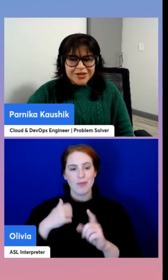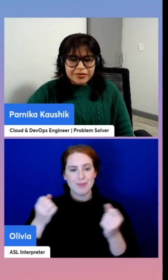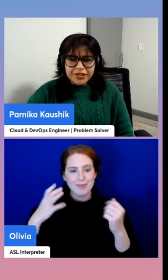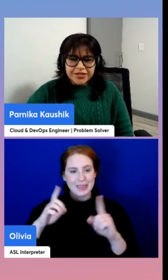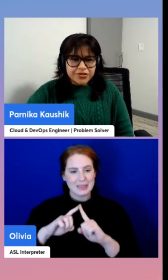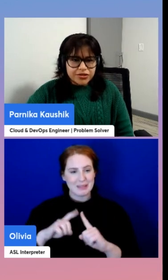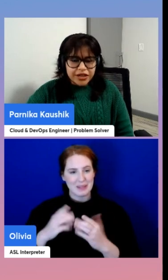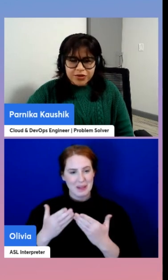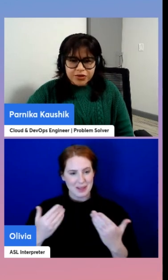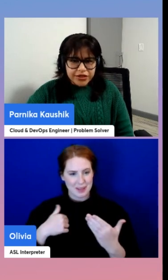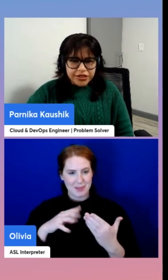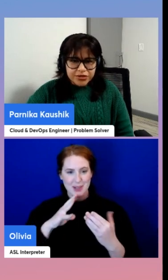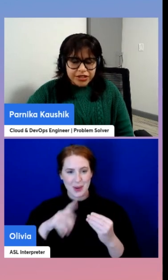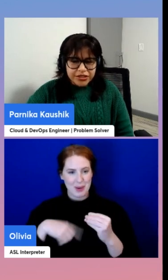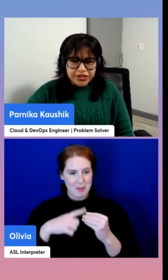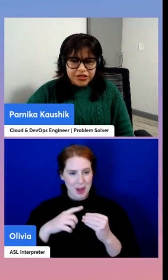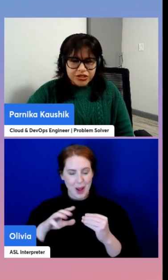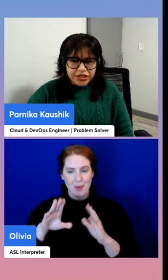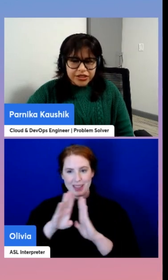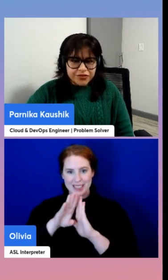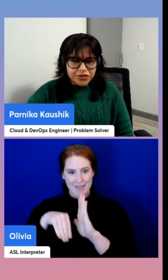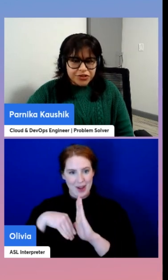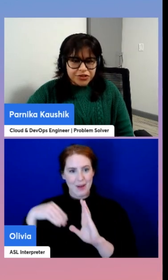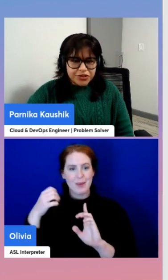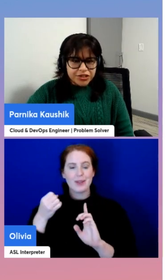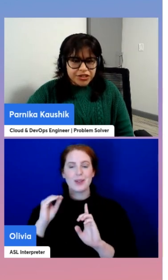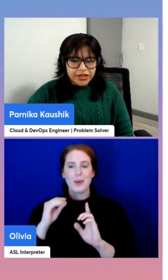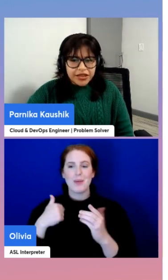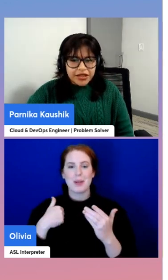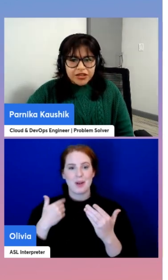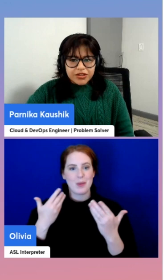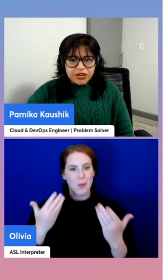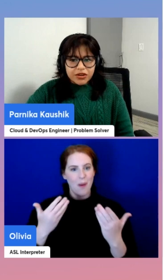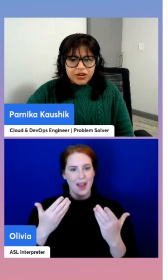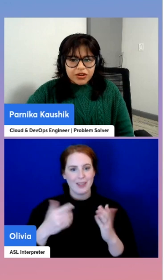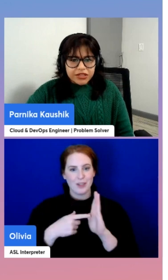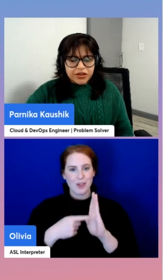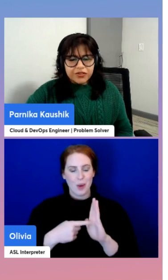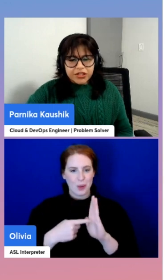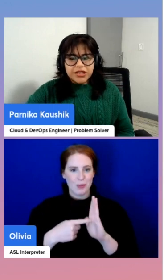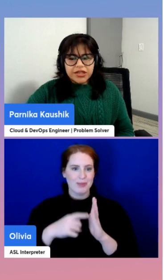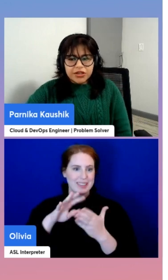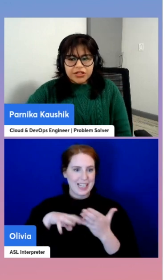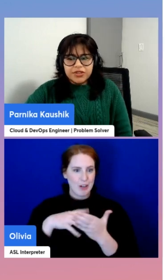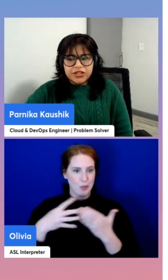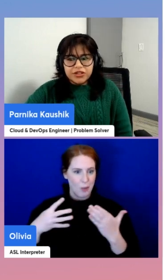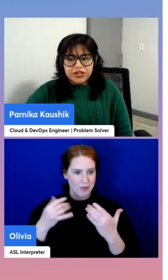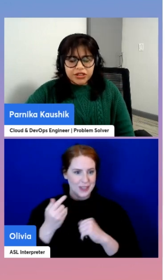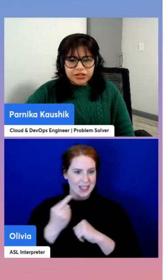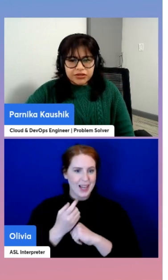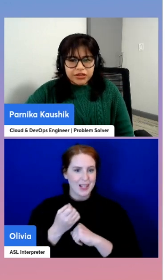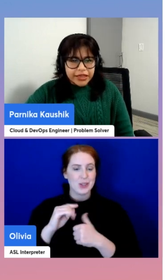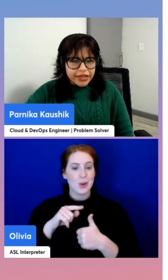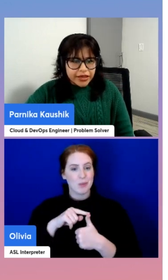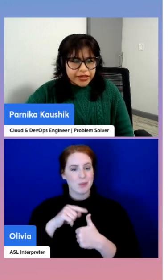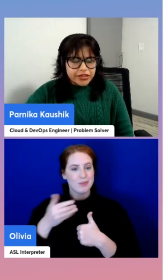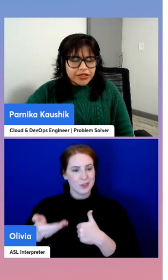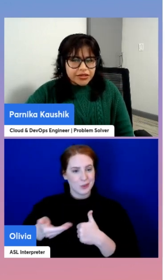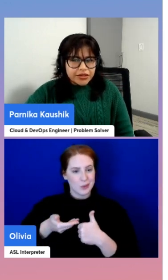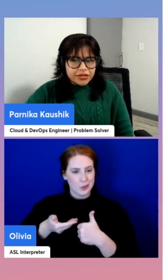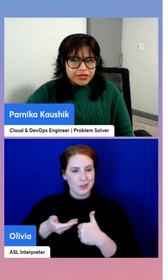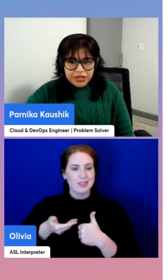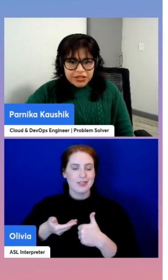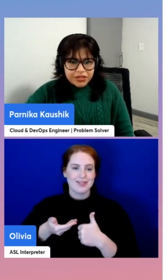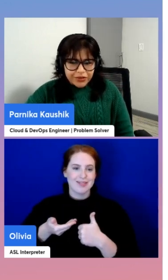minutes. So I'm going to dive straight into the agenda for today. So the agenda for today starts with an introduction,